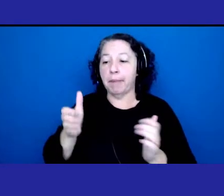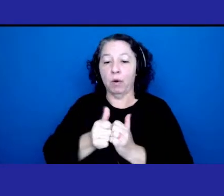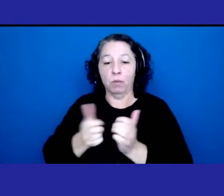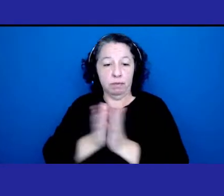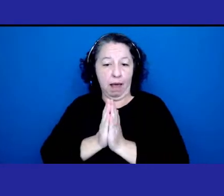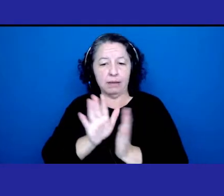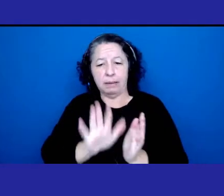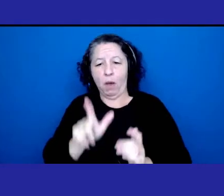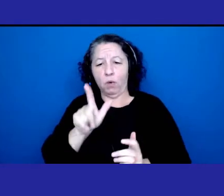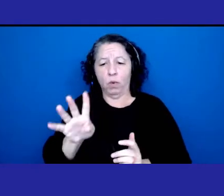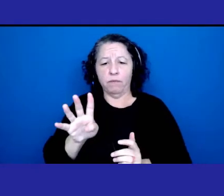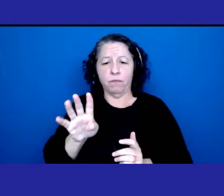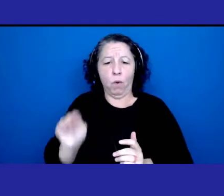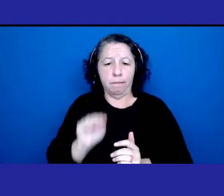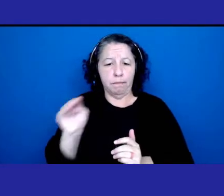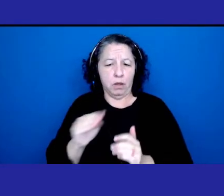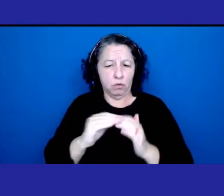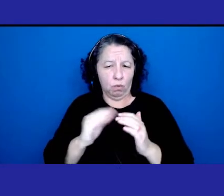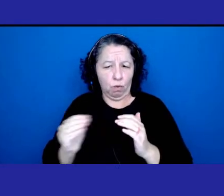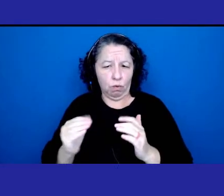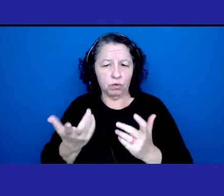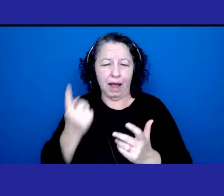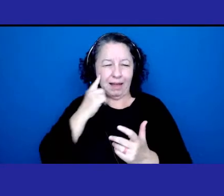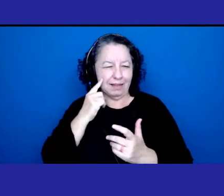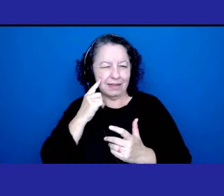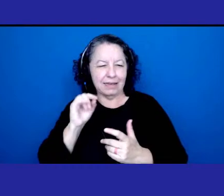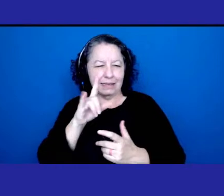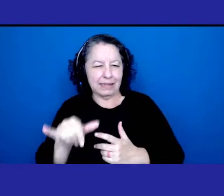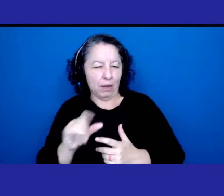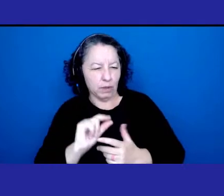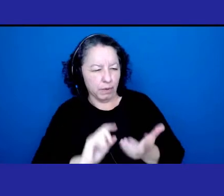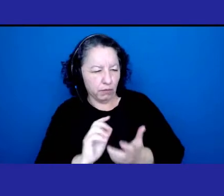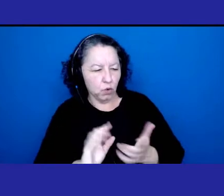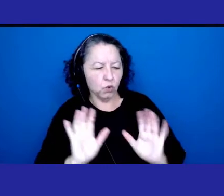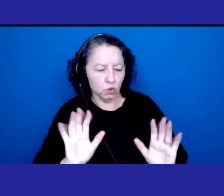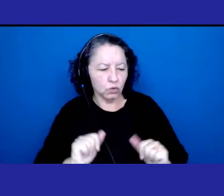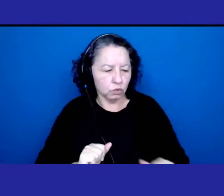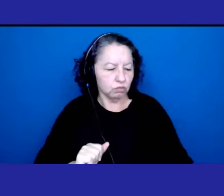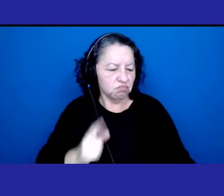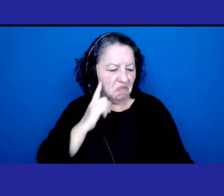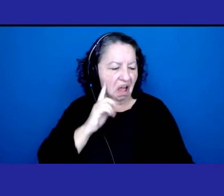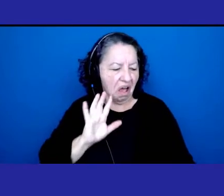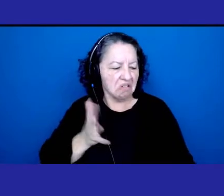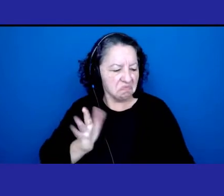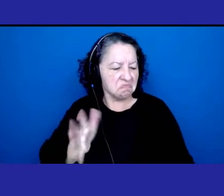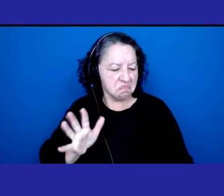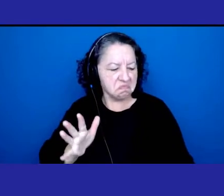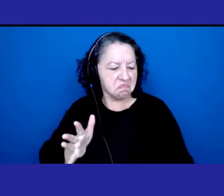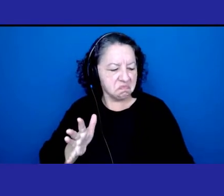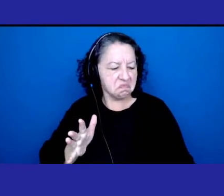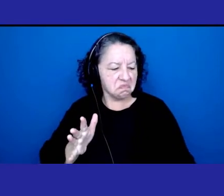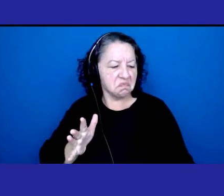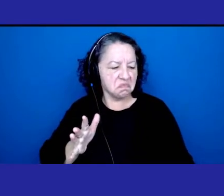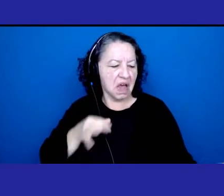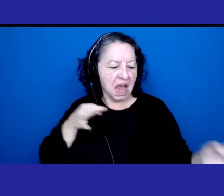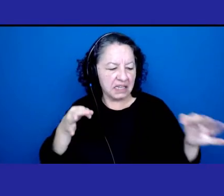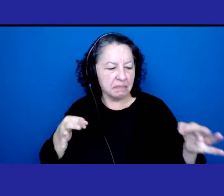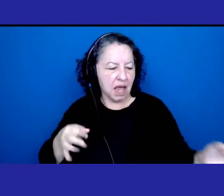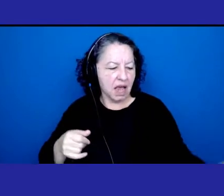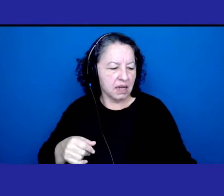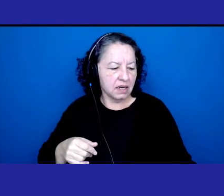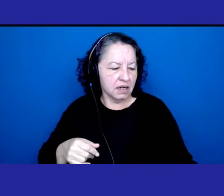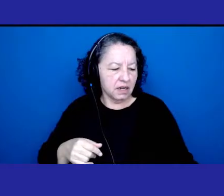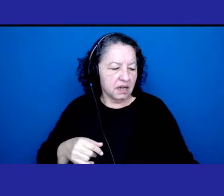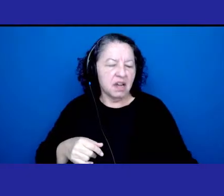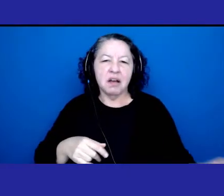24 million. And I think she was just confused about, but I think you pretty much explained that this is our estimated